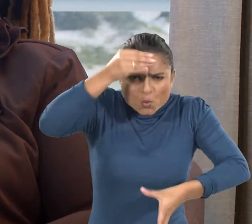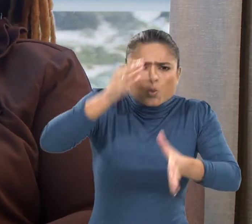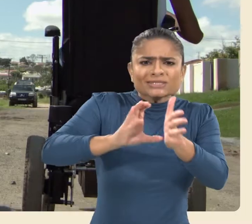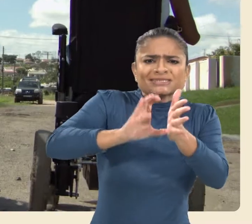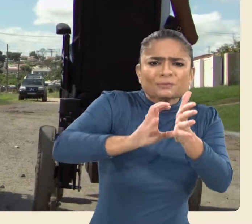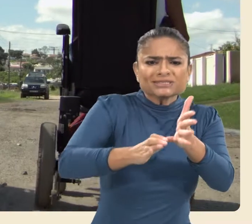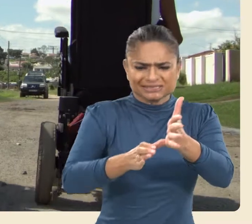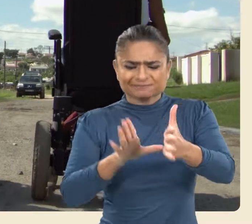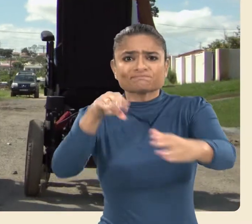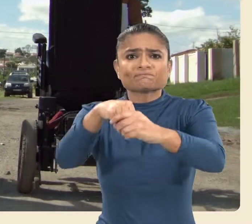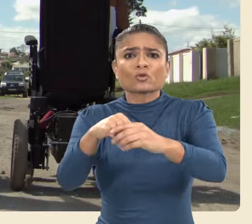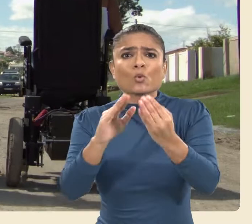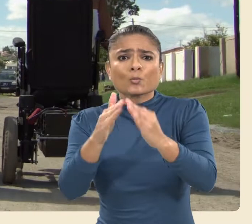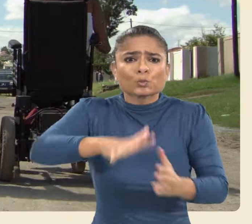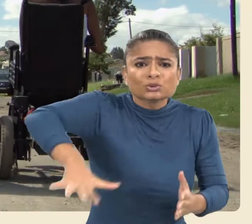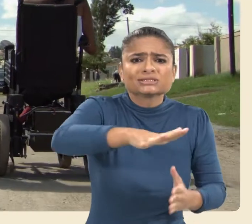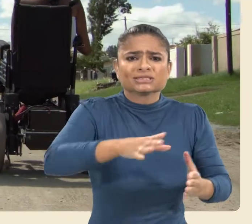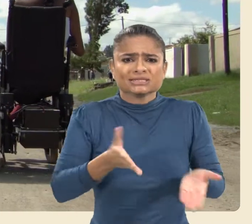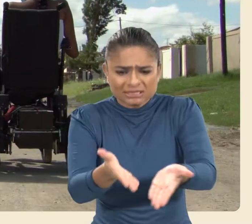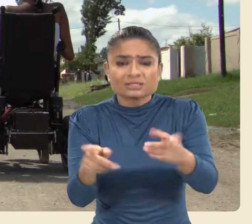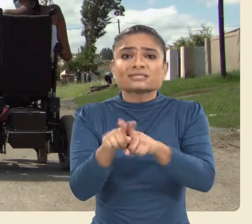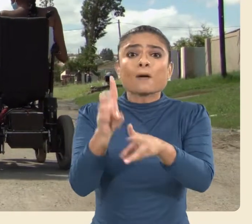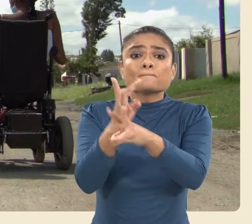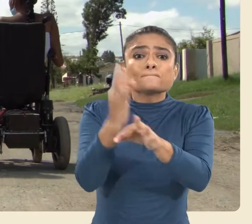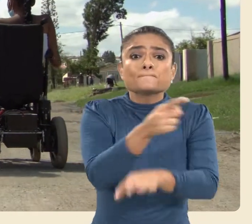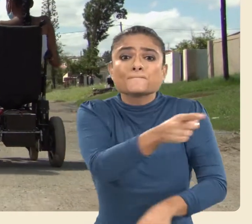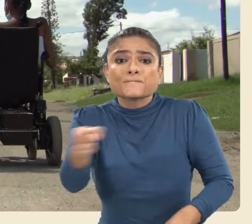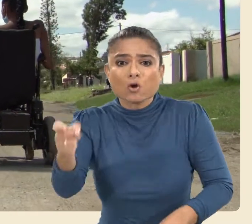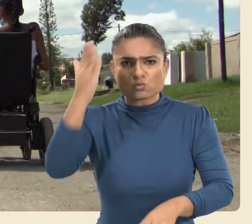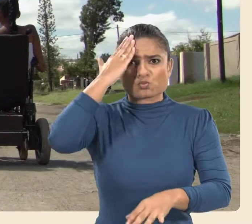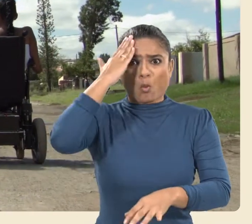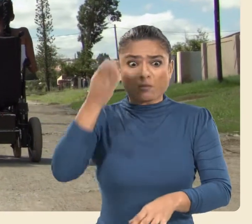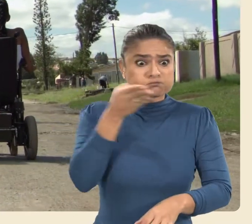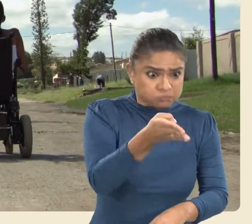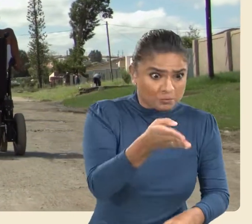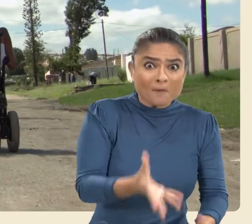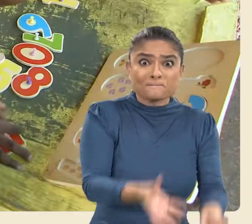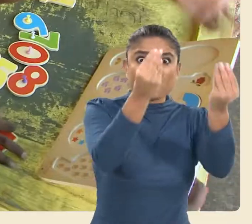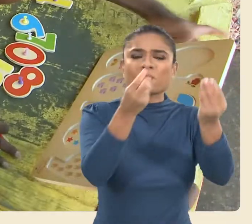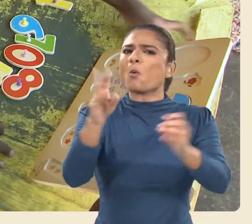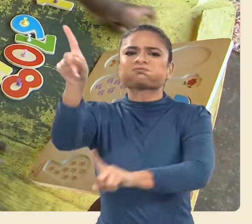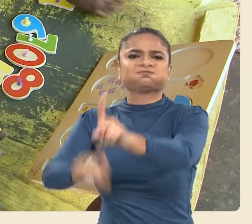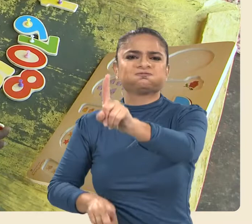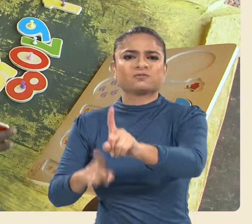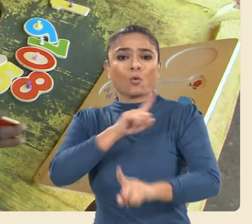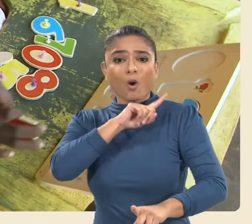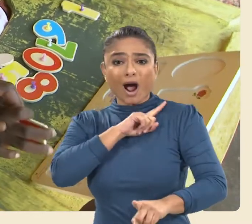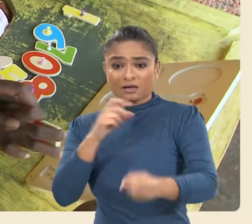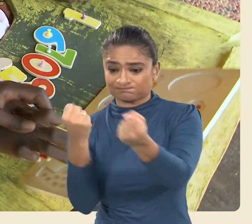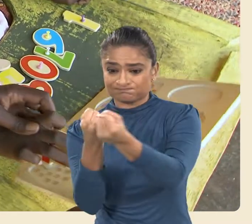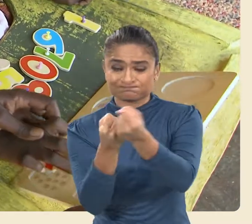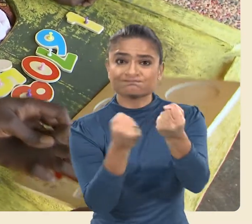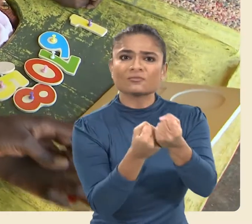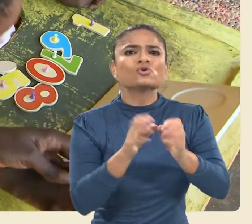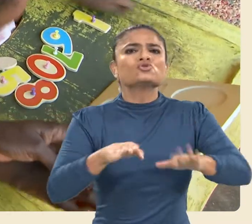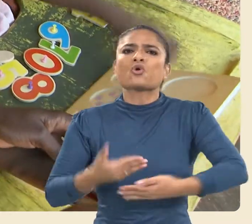child that has a disability in the community, but there's other parents, and if they can make it, I can also make it. And if